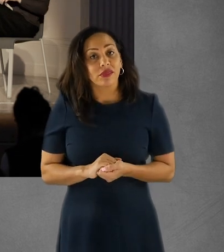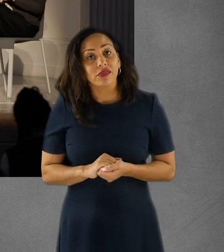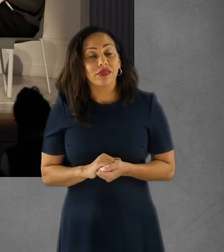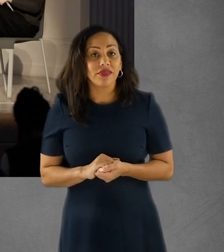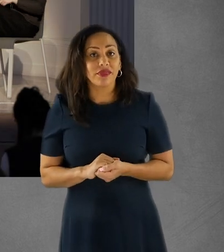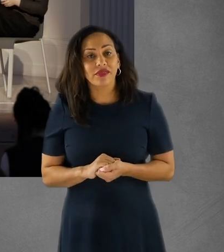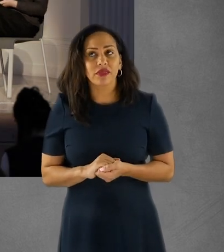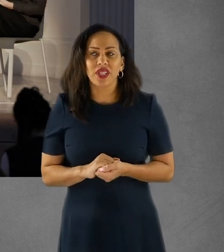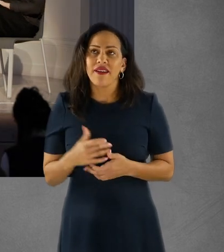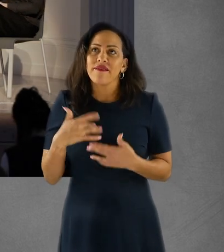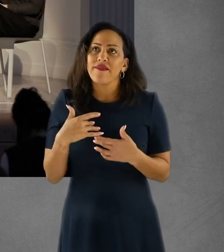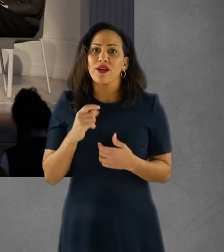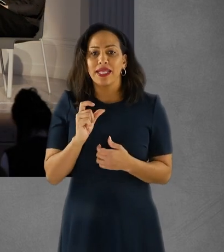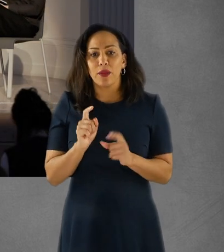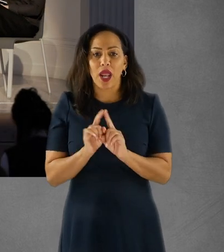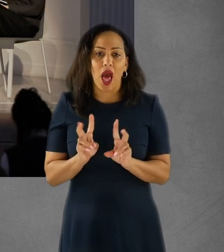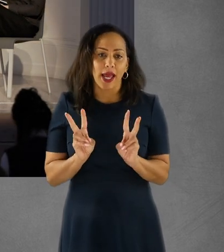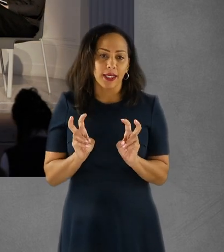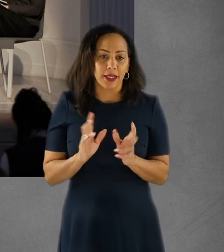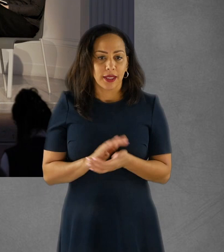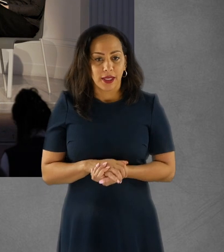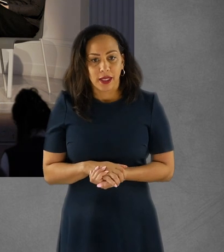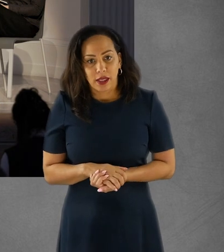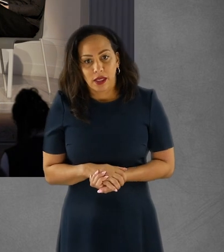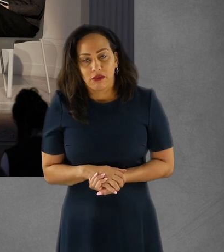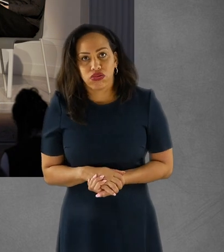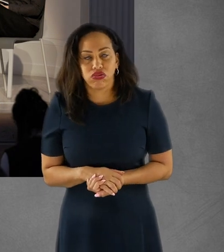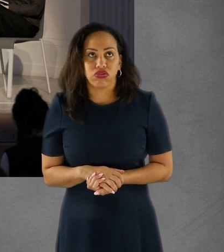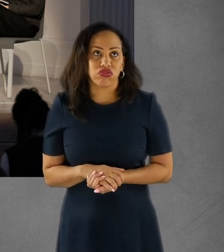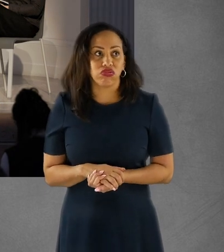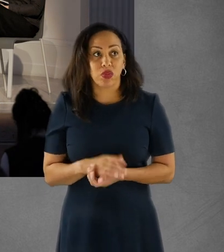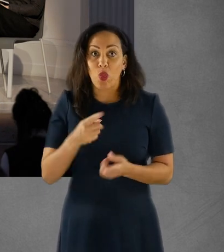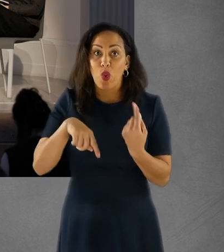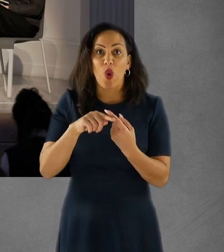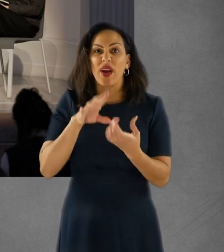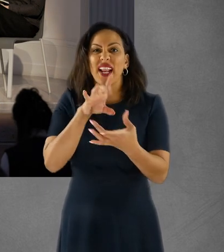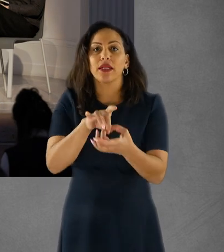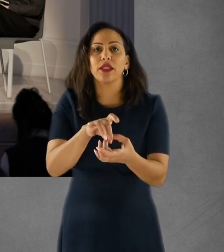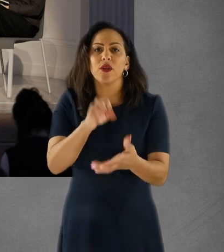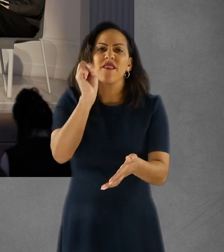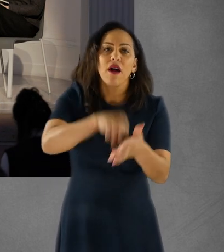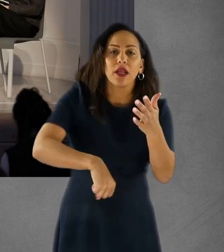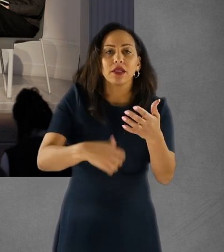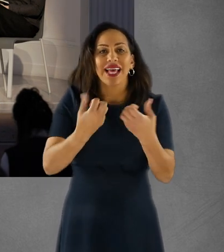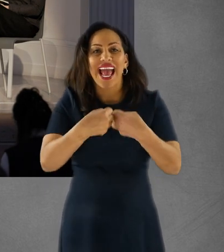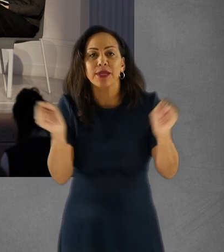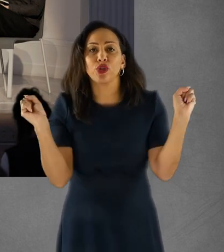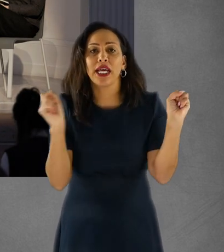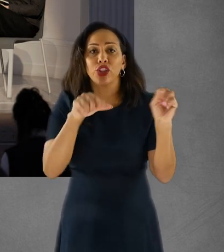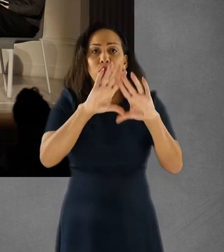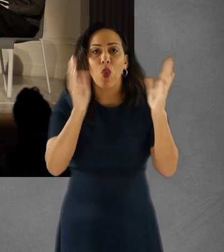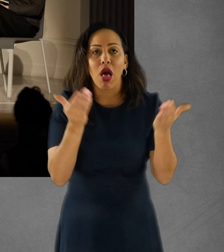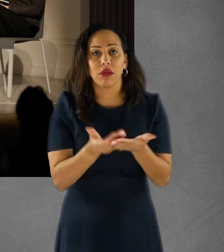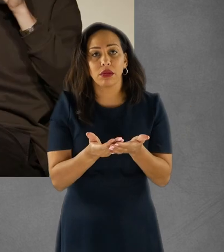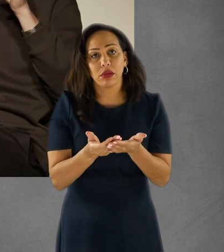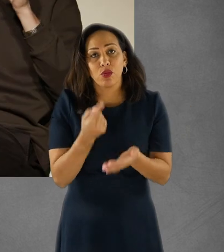if we're all connected to all say the violence and exploitation in the world, we can only hold up our kind of hands and apologize for it. No,